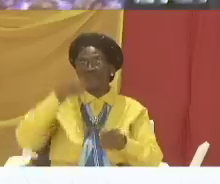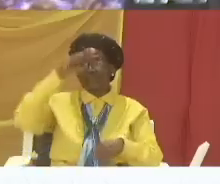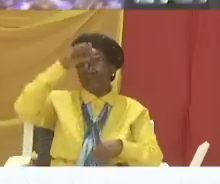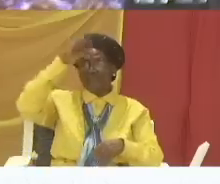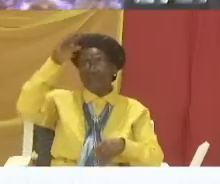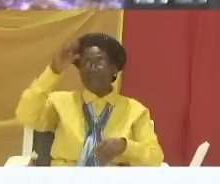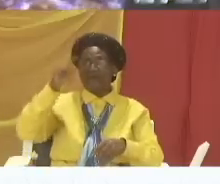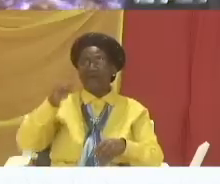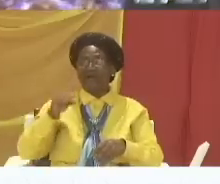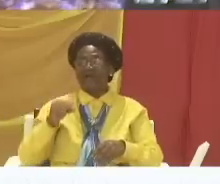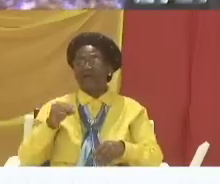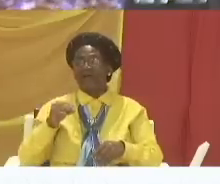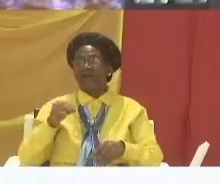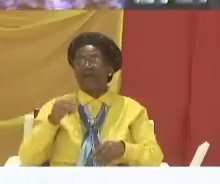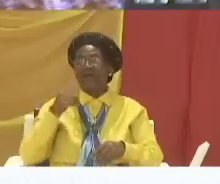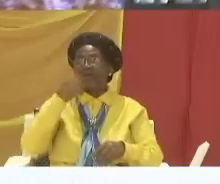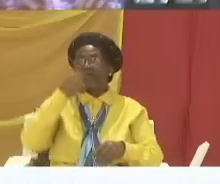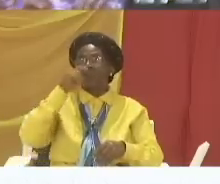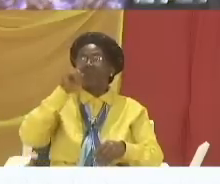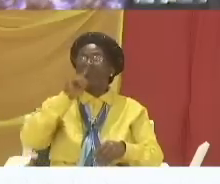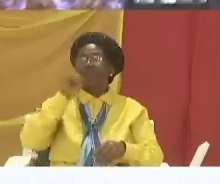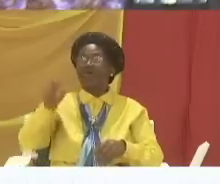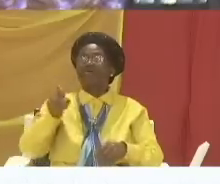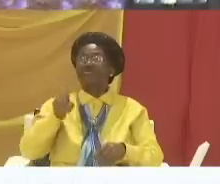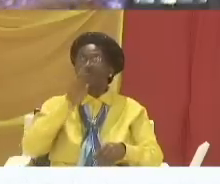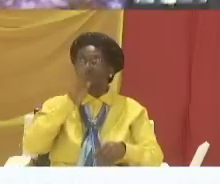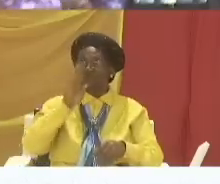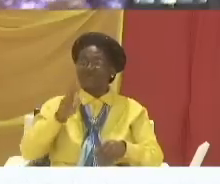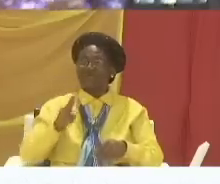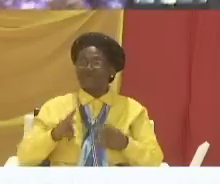must be circumcised.